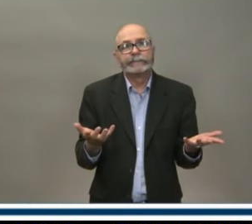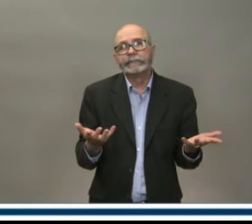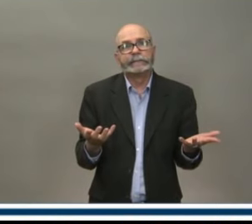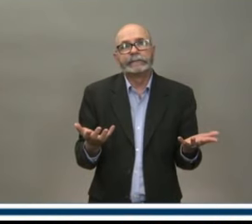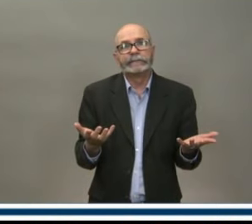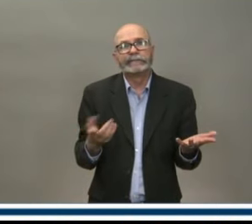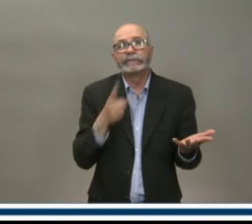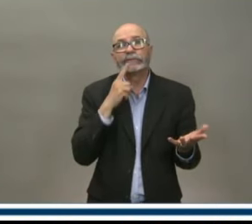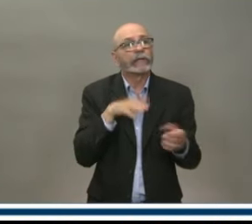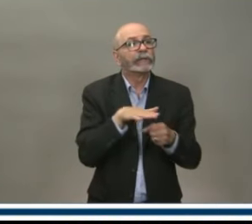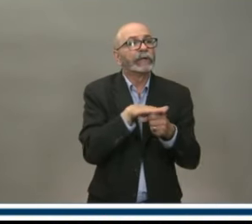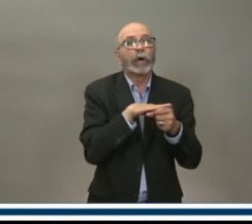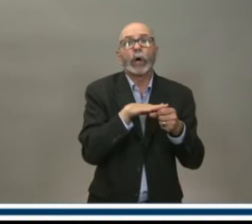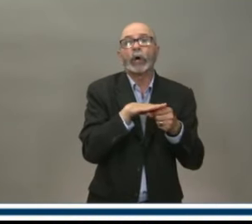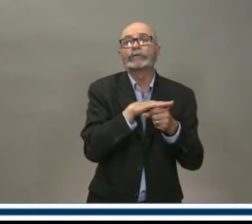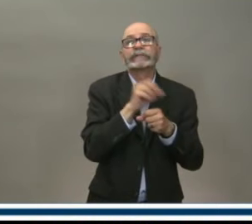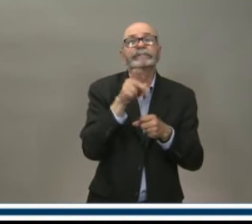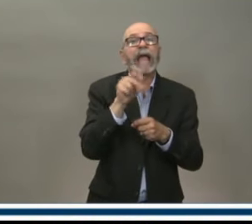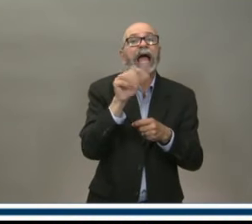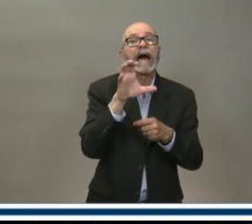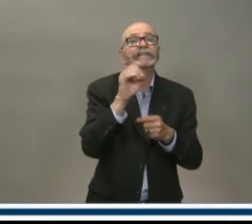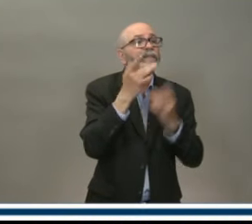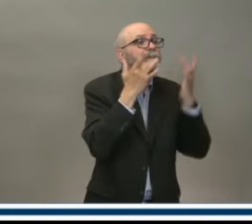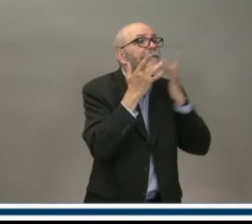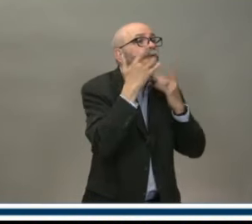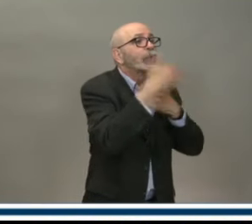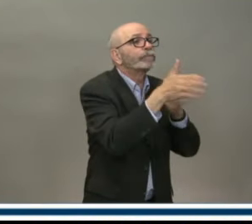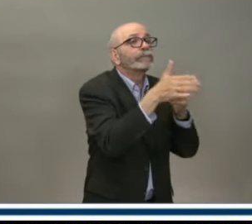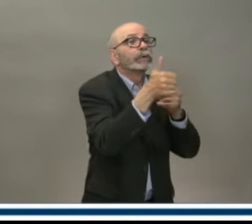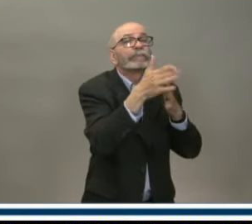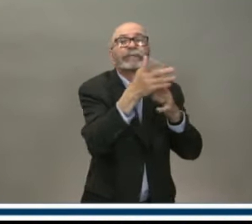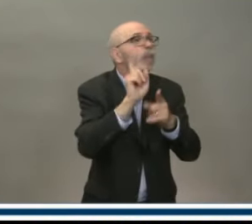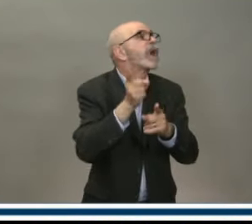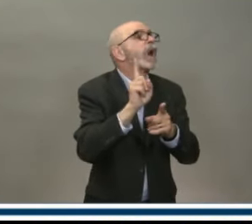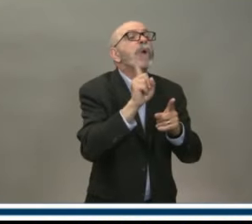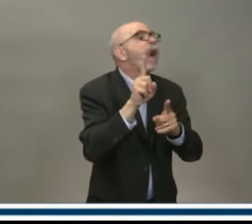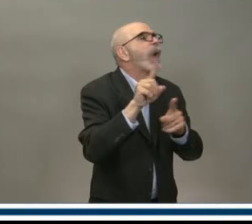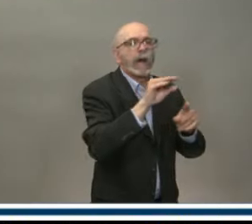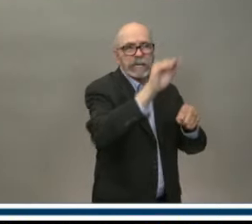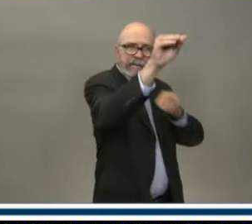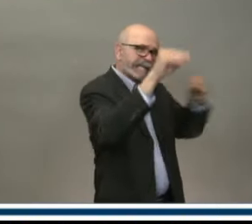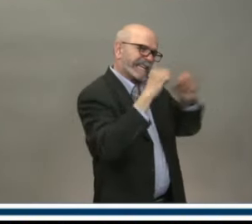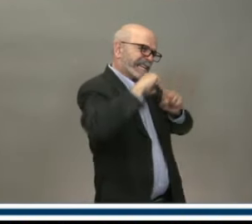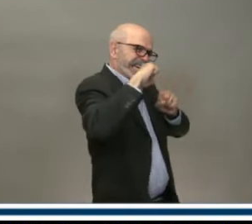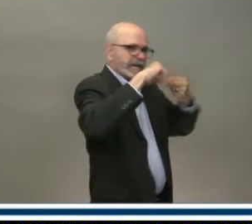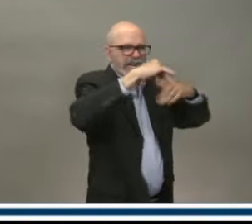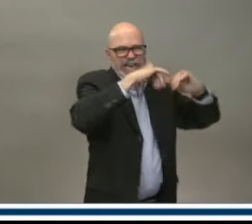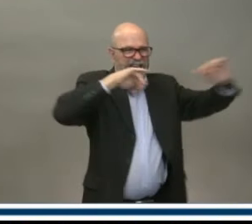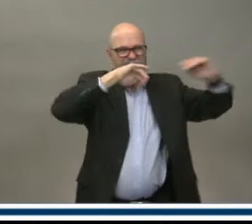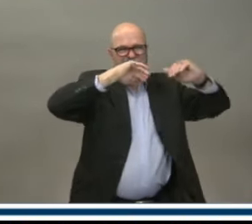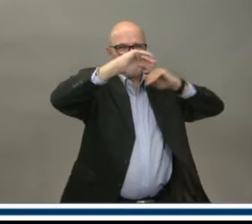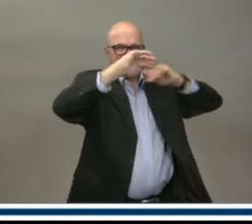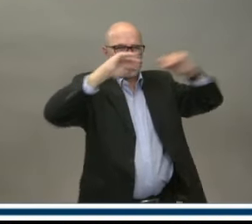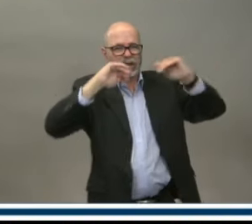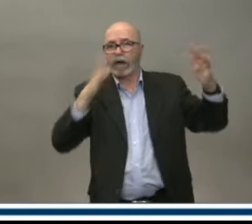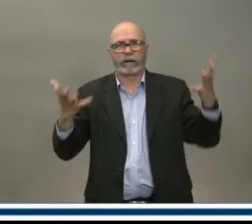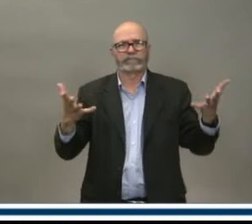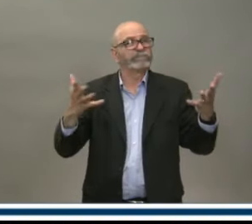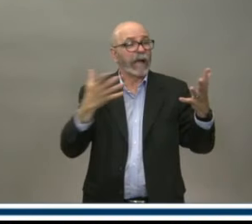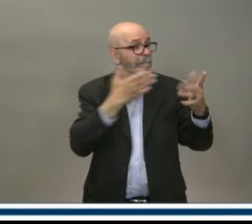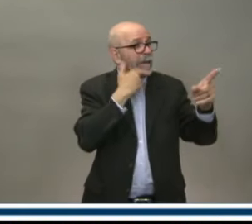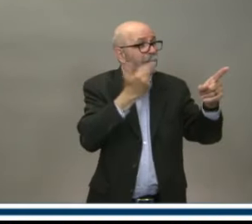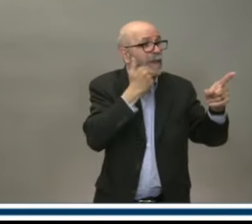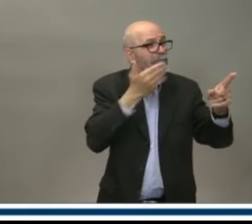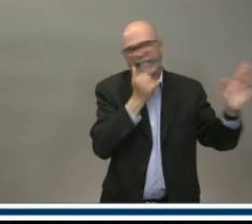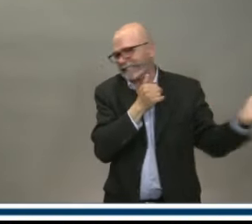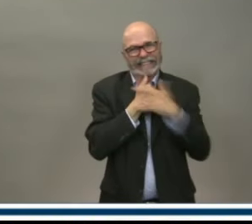space within the facility to move as many people around as possible. As we move more of the recovered people out of Northwood